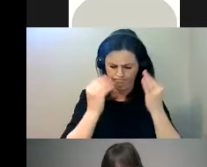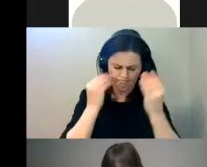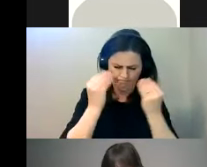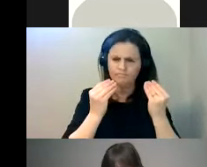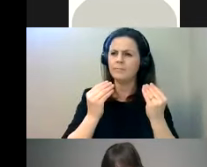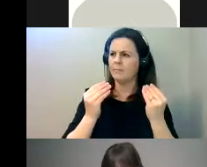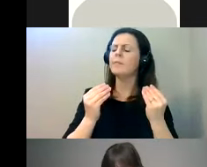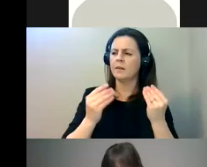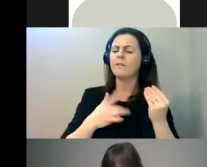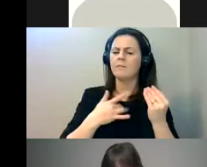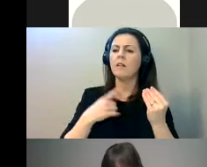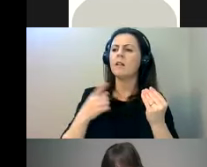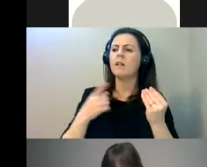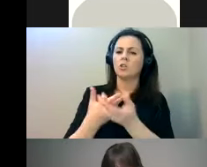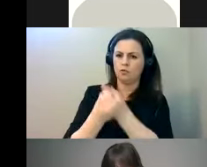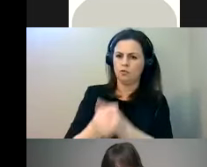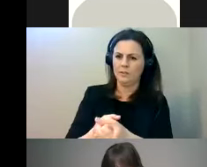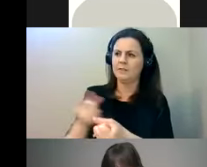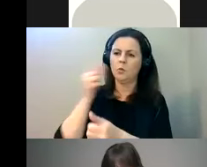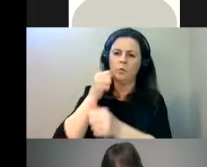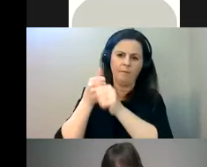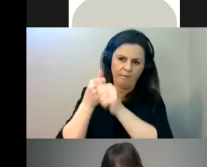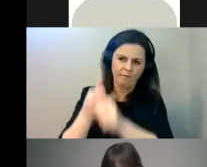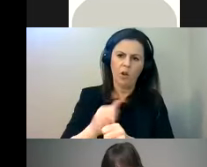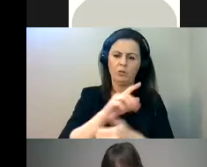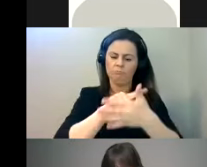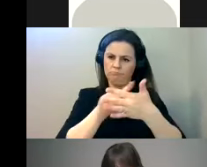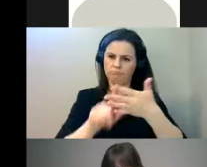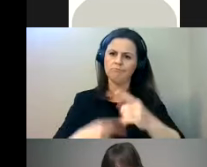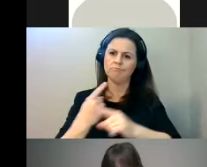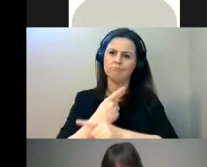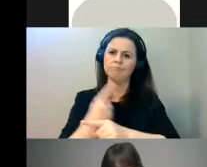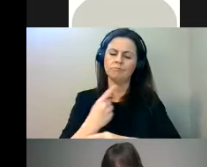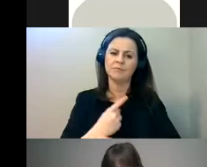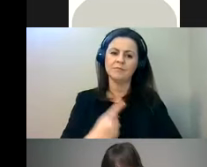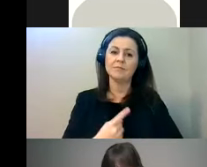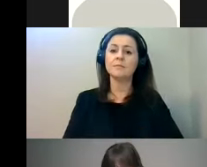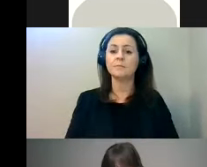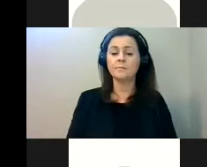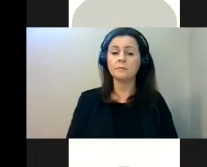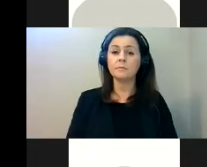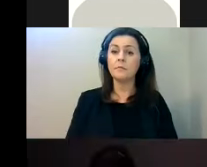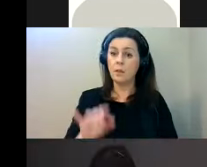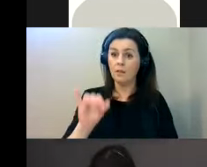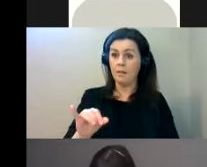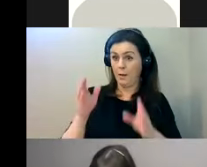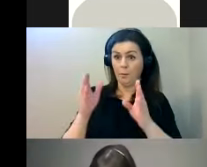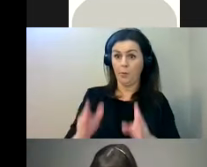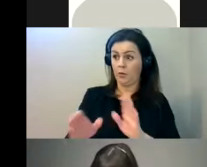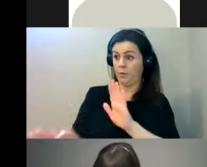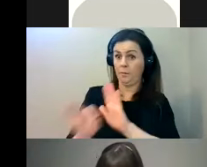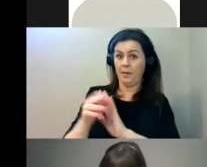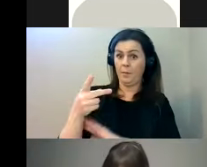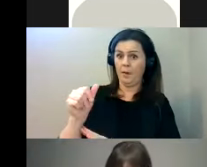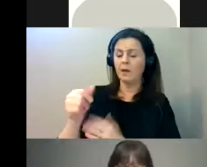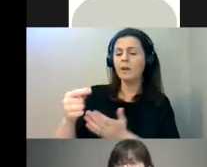and carried out properly. And talk to the person that you want to have act for you, and make sure they're willing